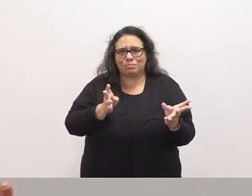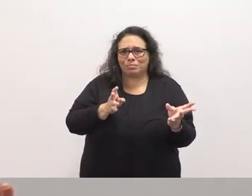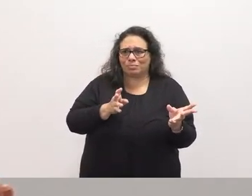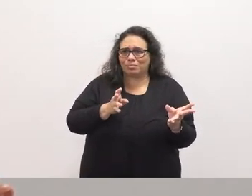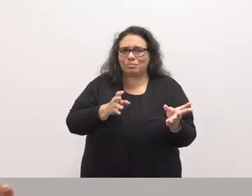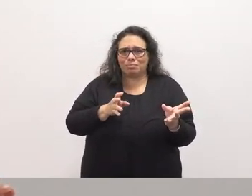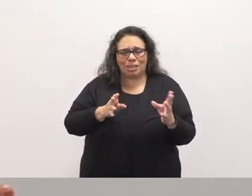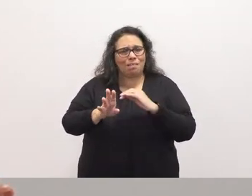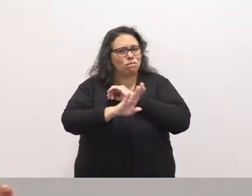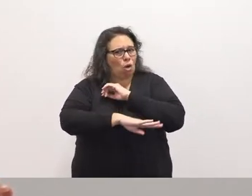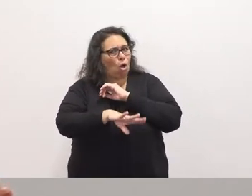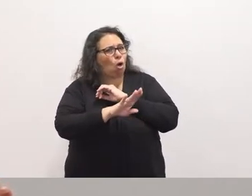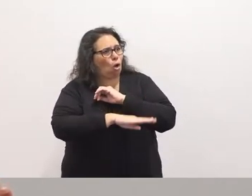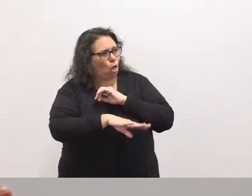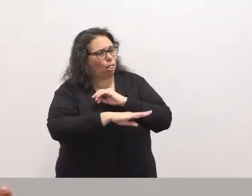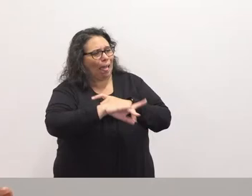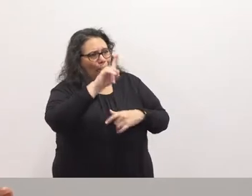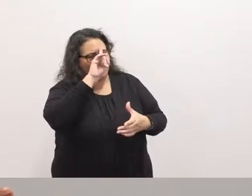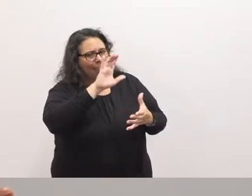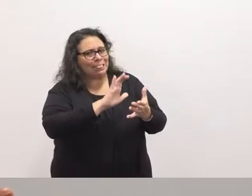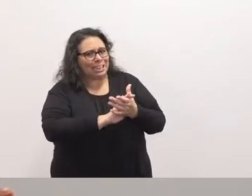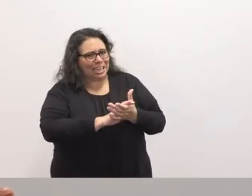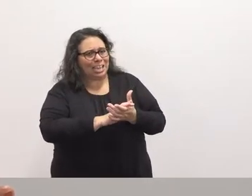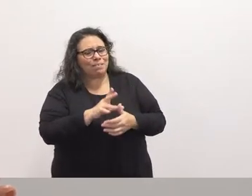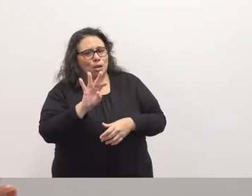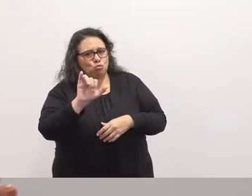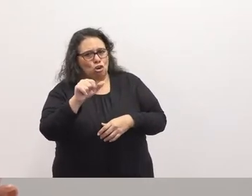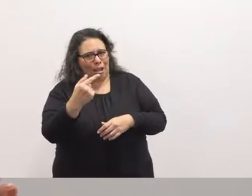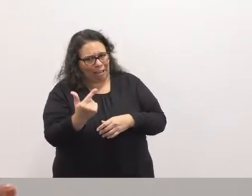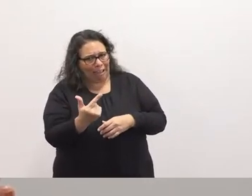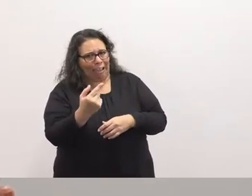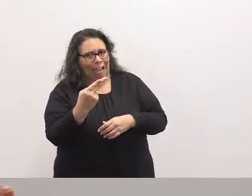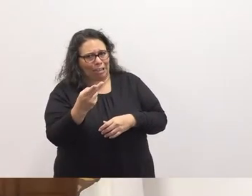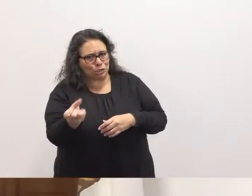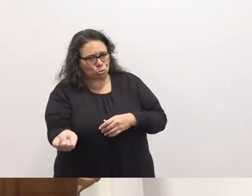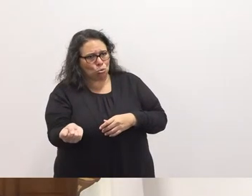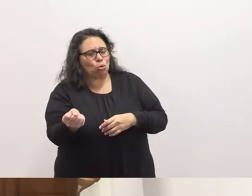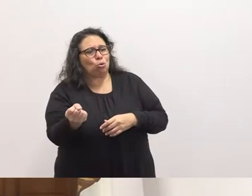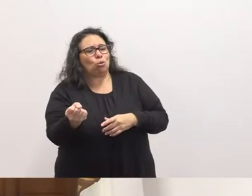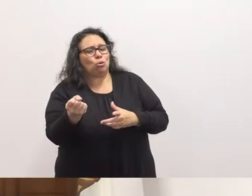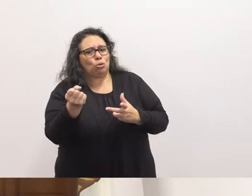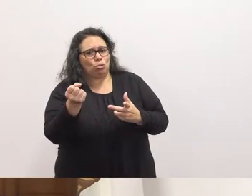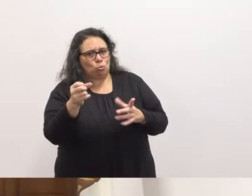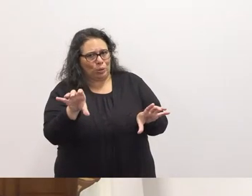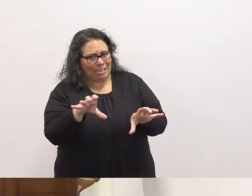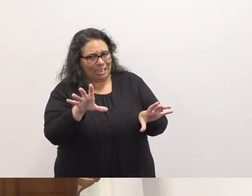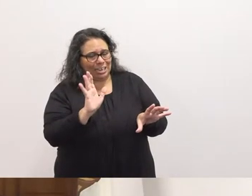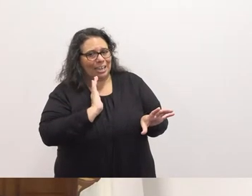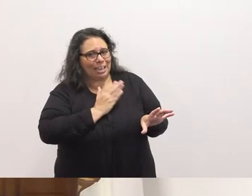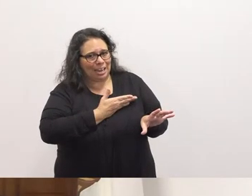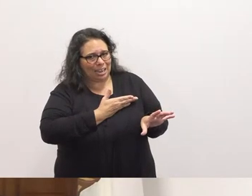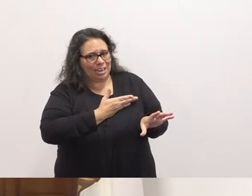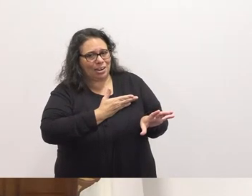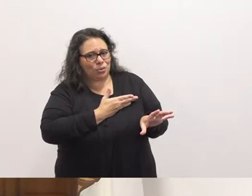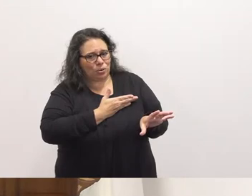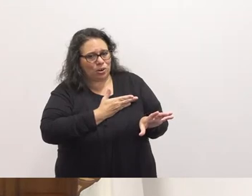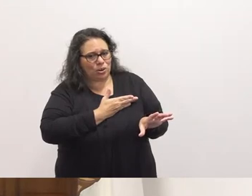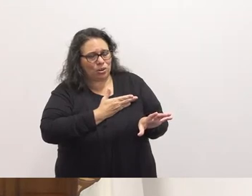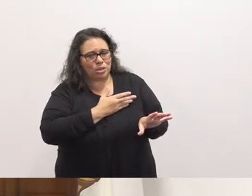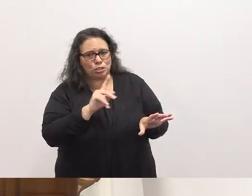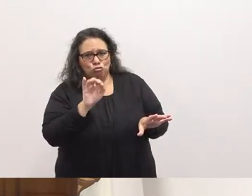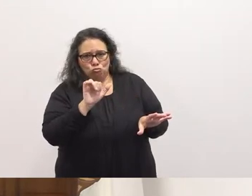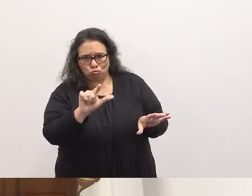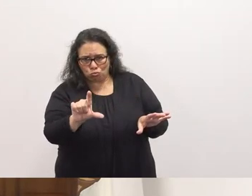it was in the fall, and I believe we were at Browning High School when we did our... when we used the